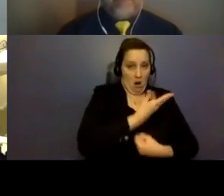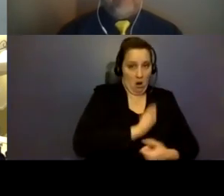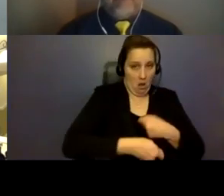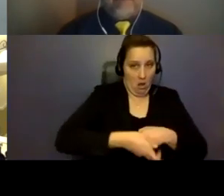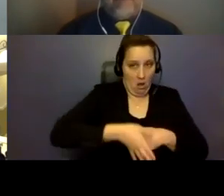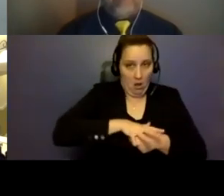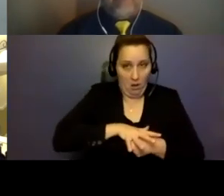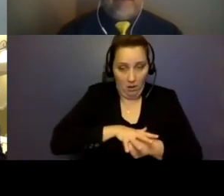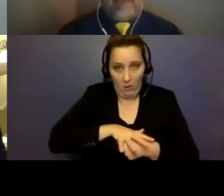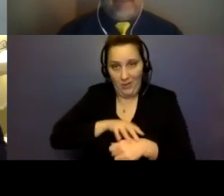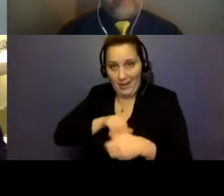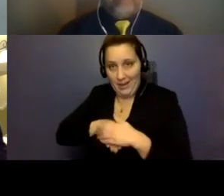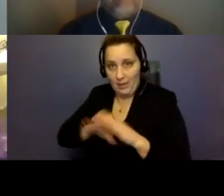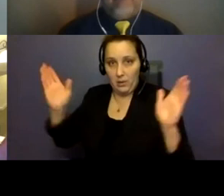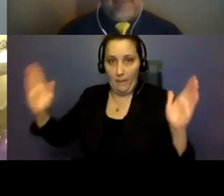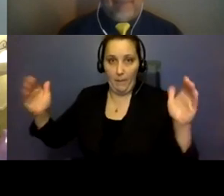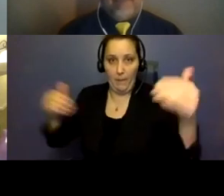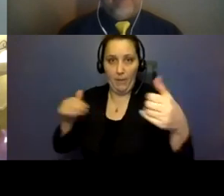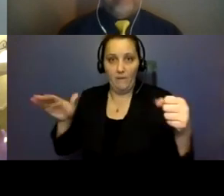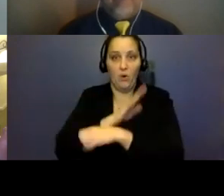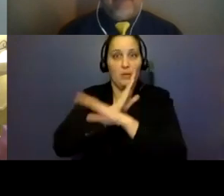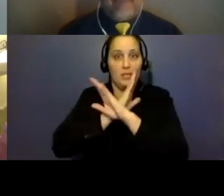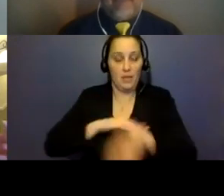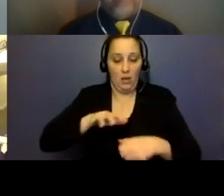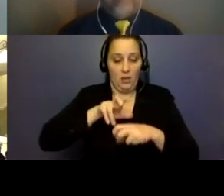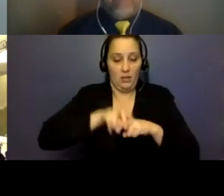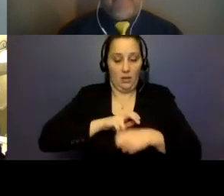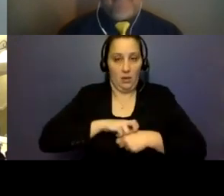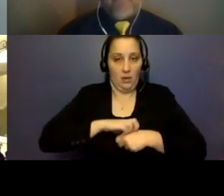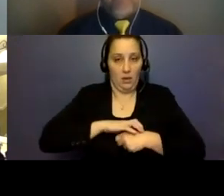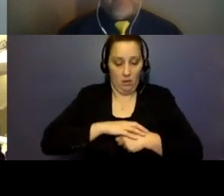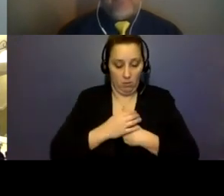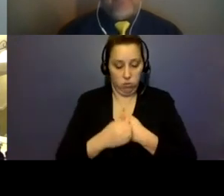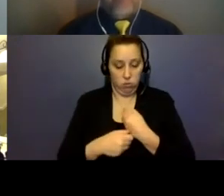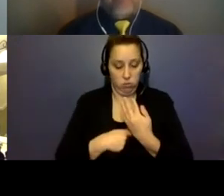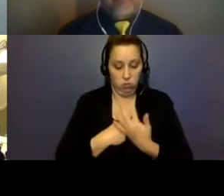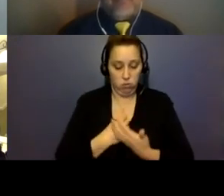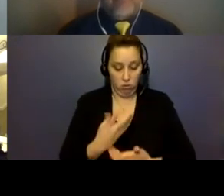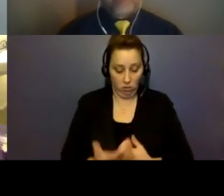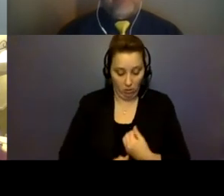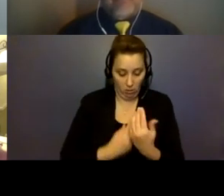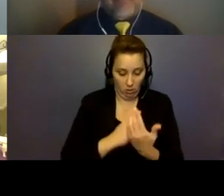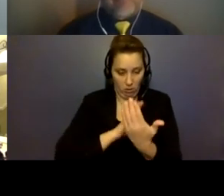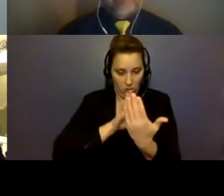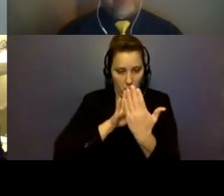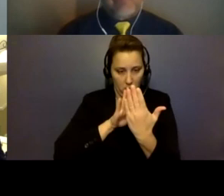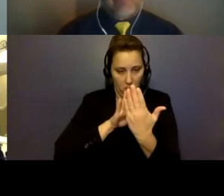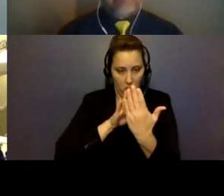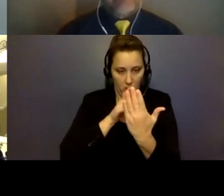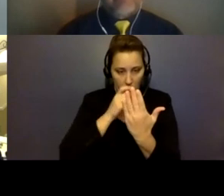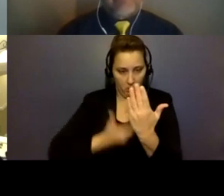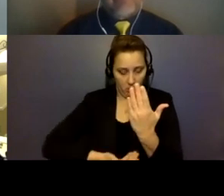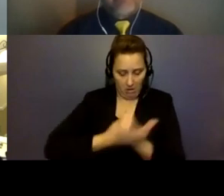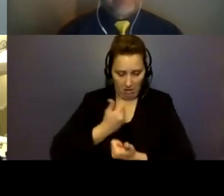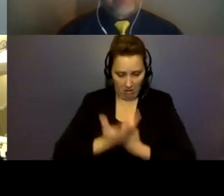got in that a booth, which was total silence, they had to face the man or the woman themselves, and all of it began to